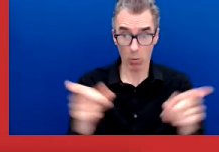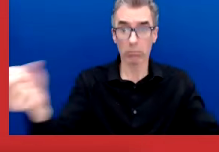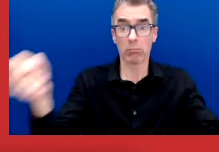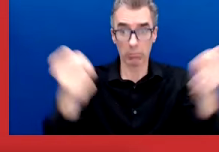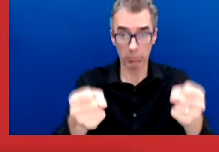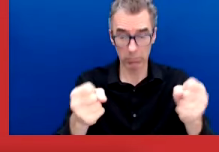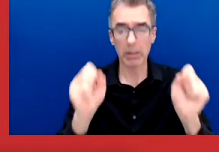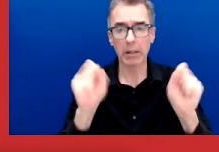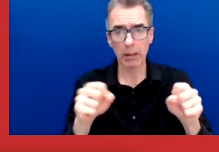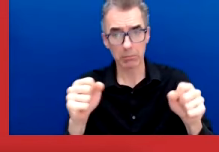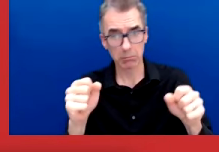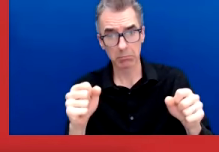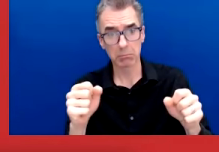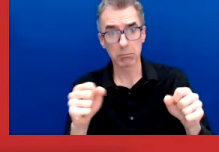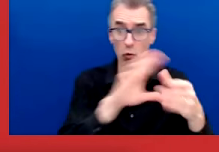Next slide, thank you.